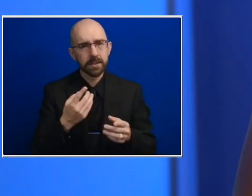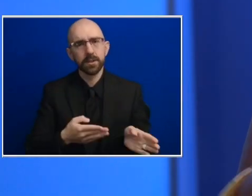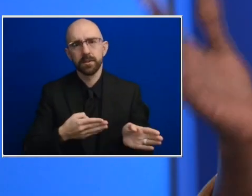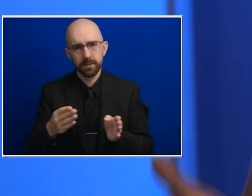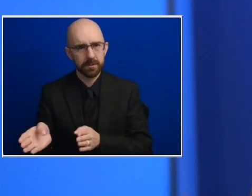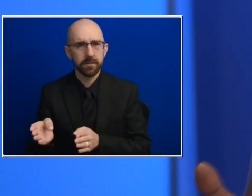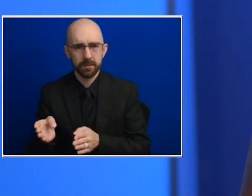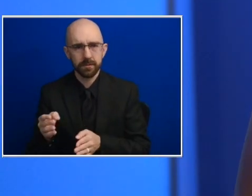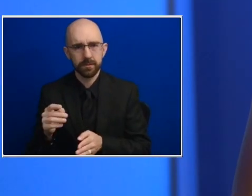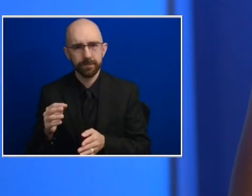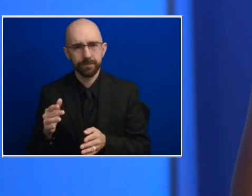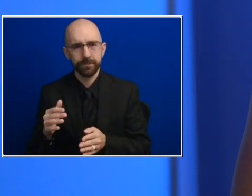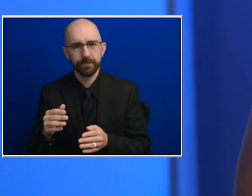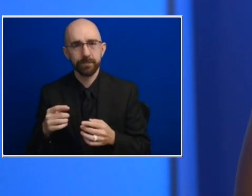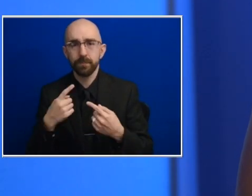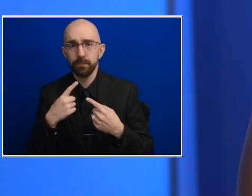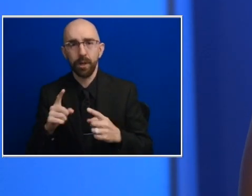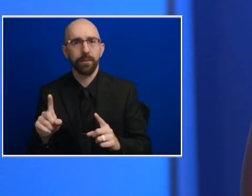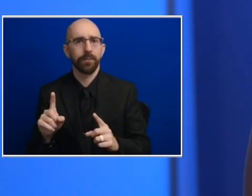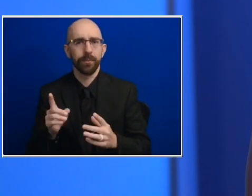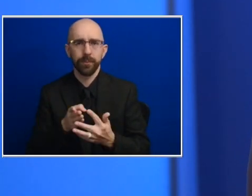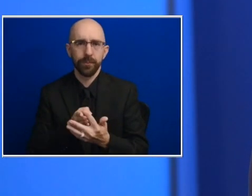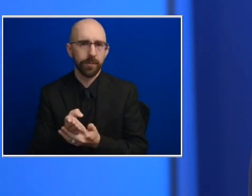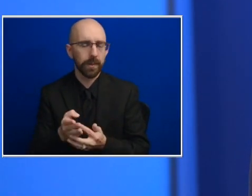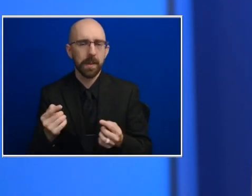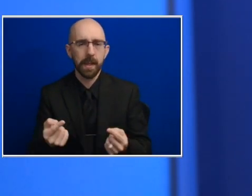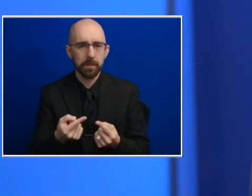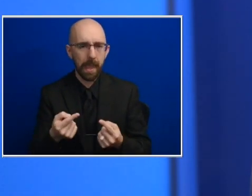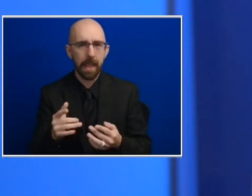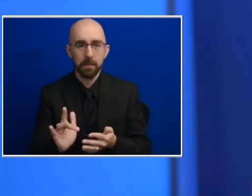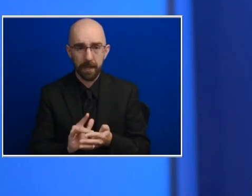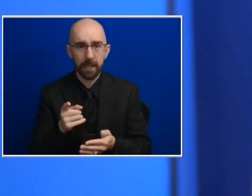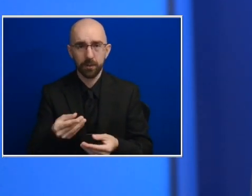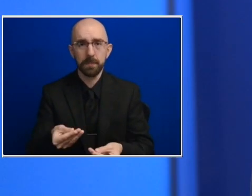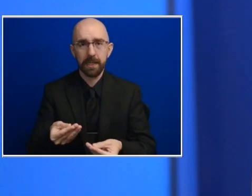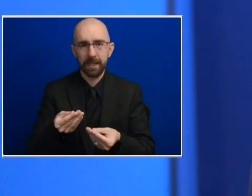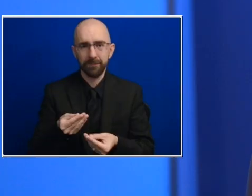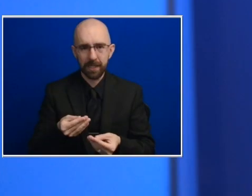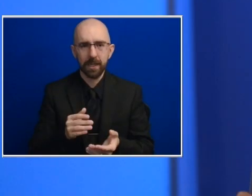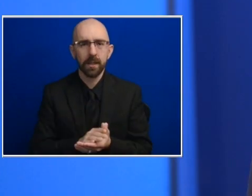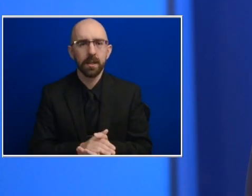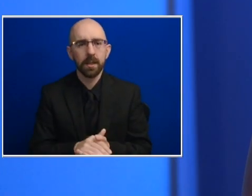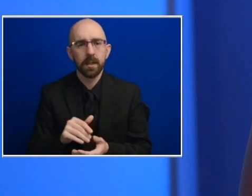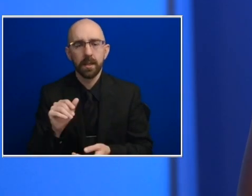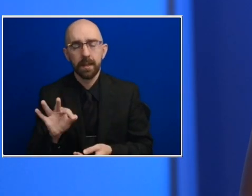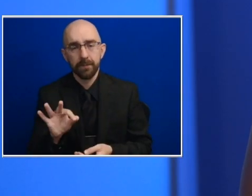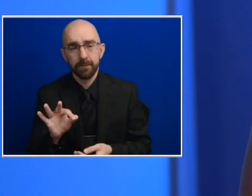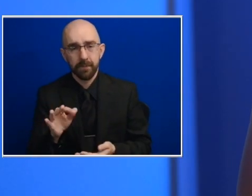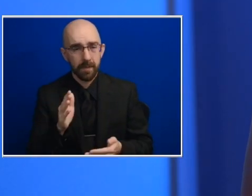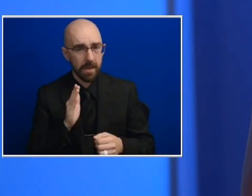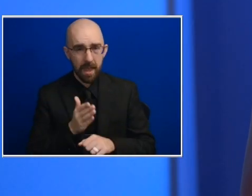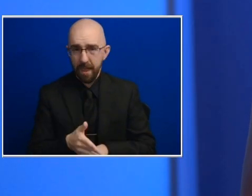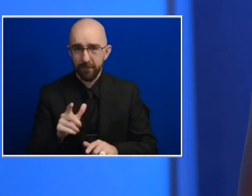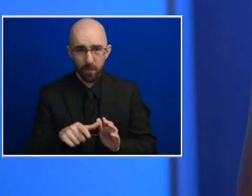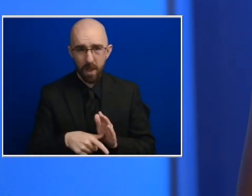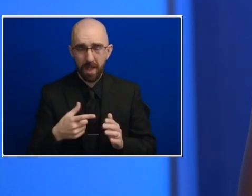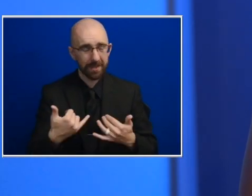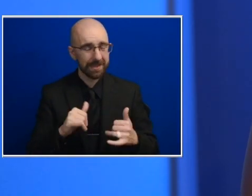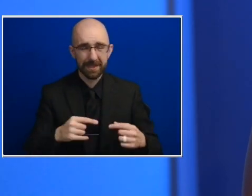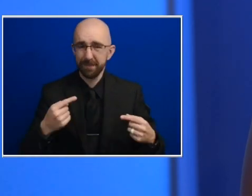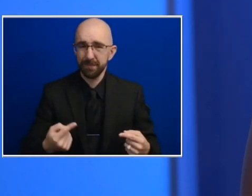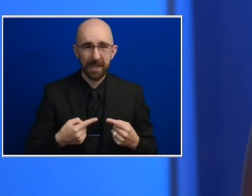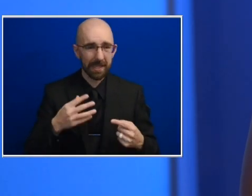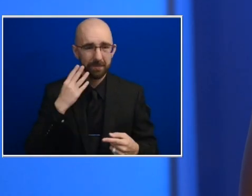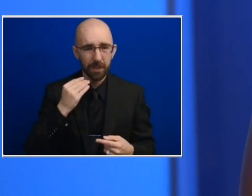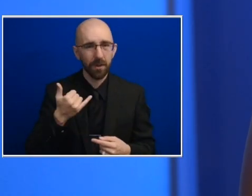the breakthrough pain medications that you've been given. And if after a while that doesn't work, you can call your doctor.